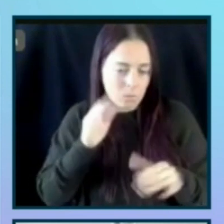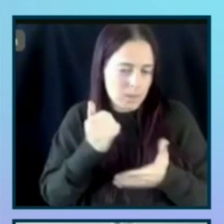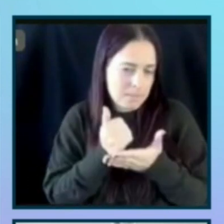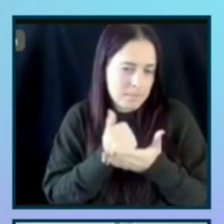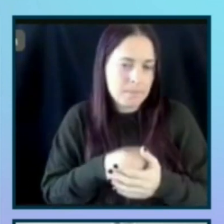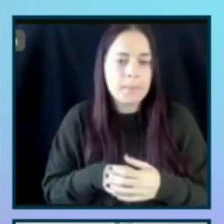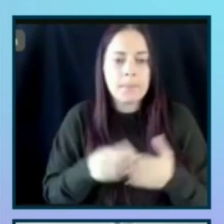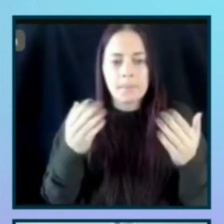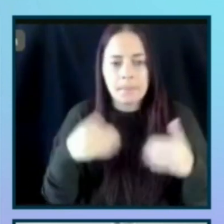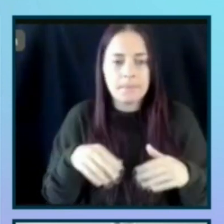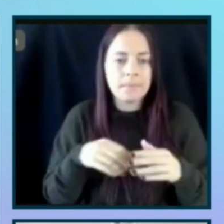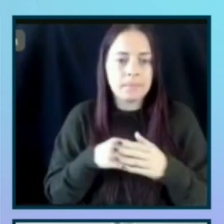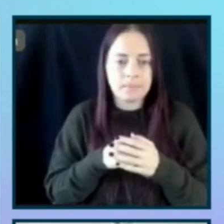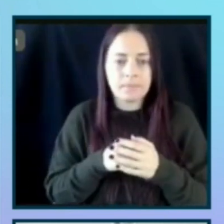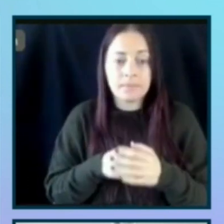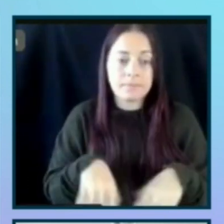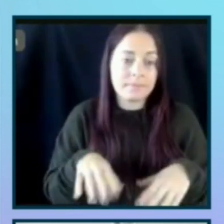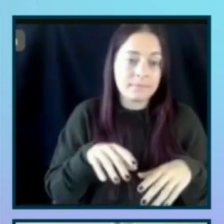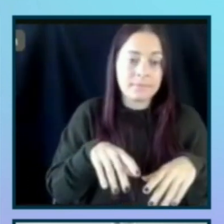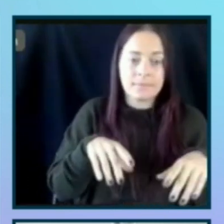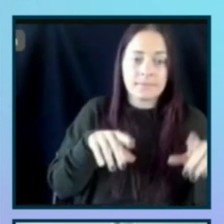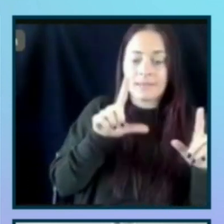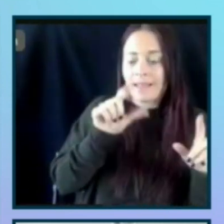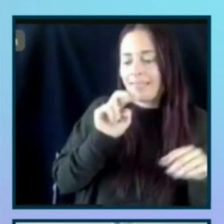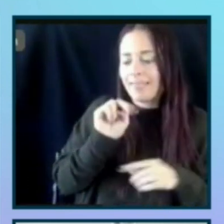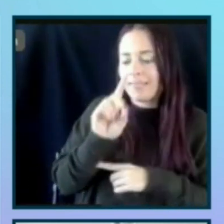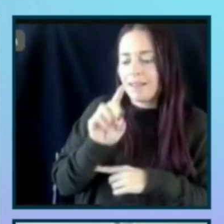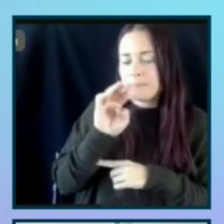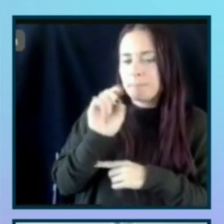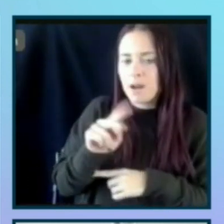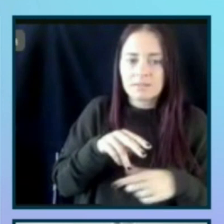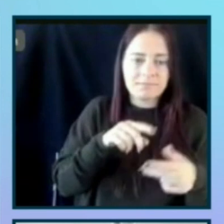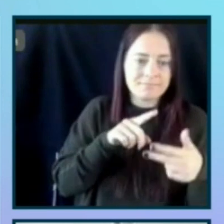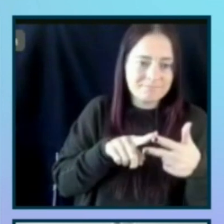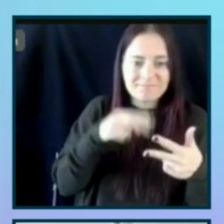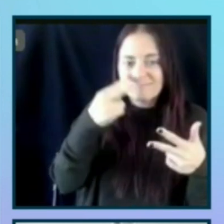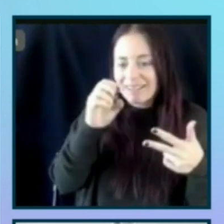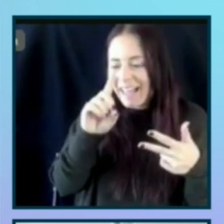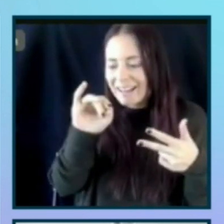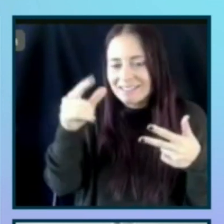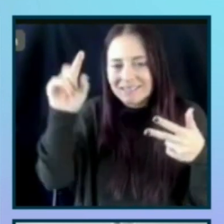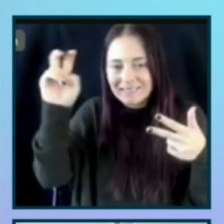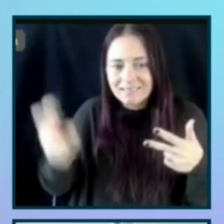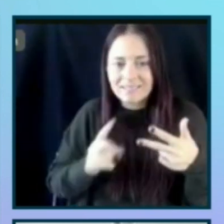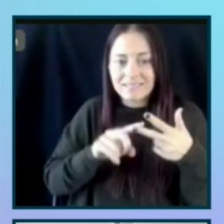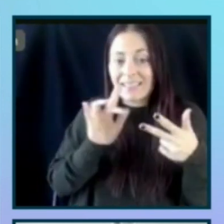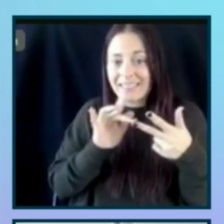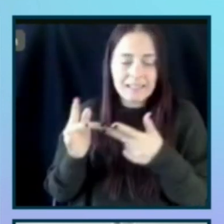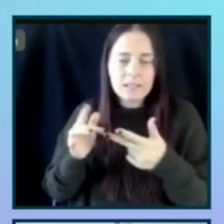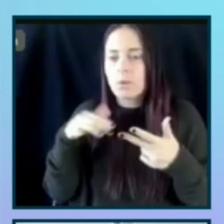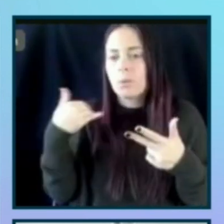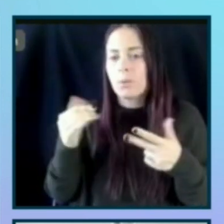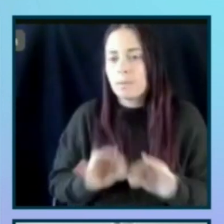Landmarks, headings, and links are really important. So we found that a lot of participants use their hotkeys to hop between these elements. And so